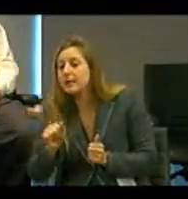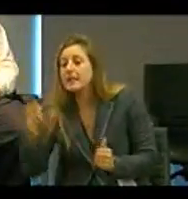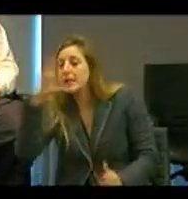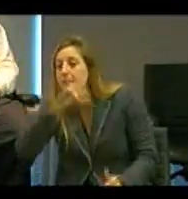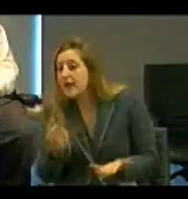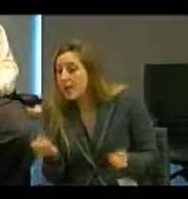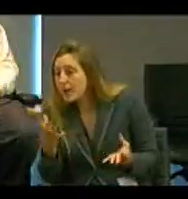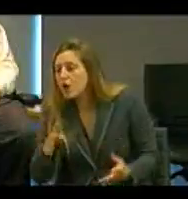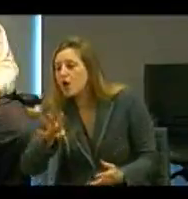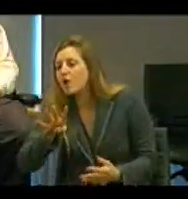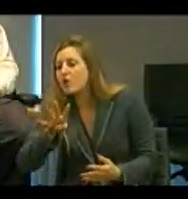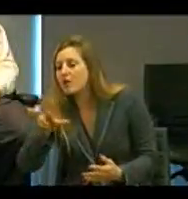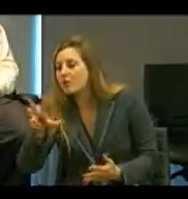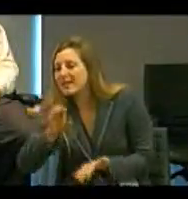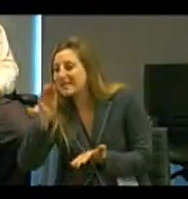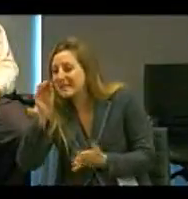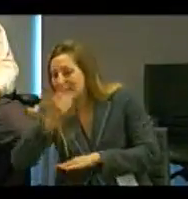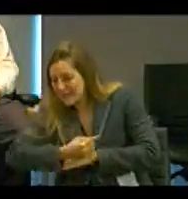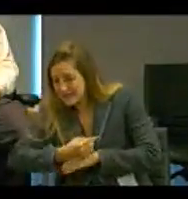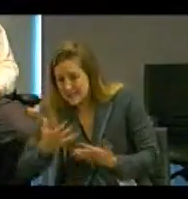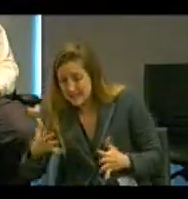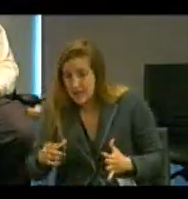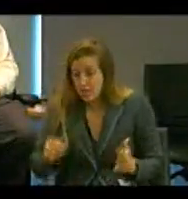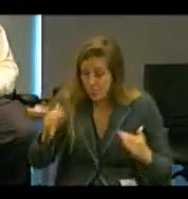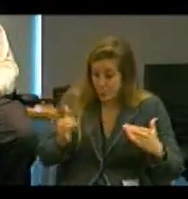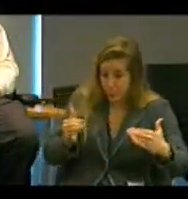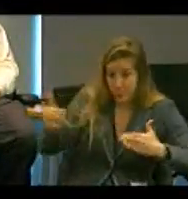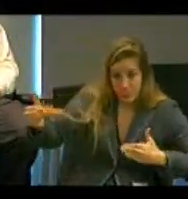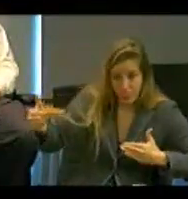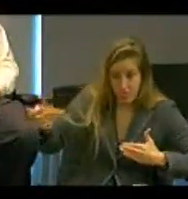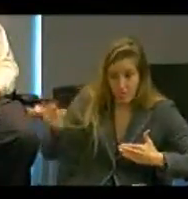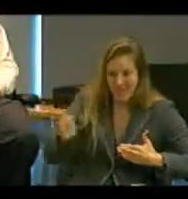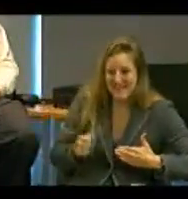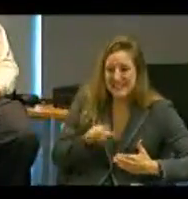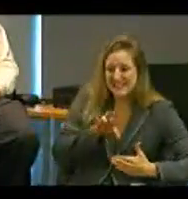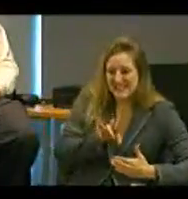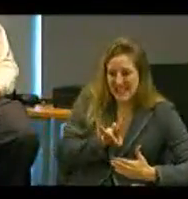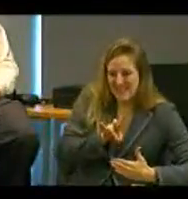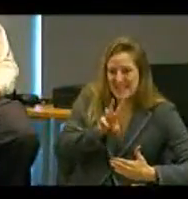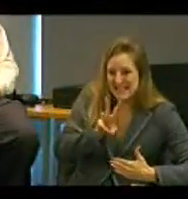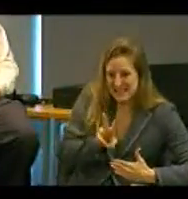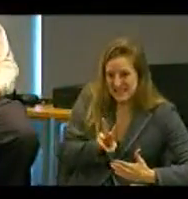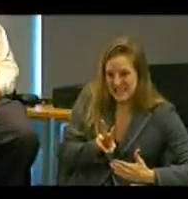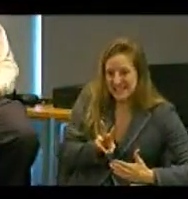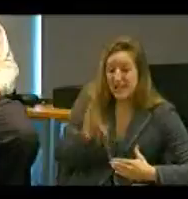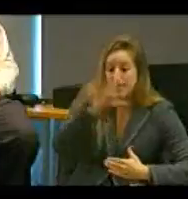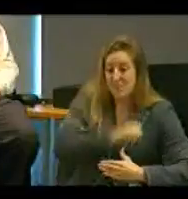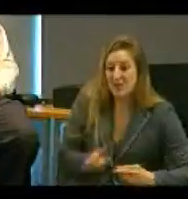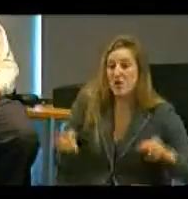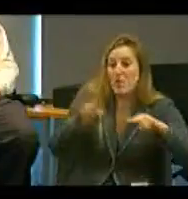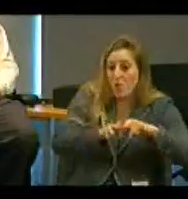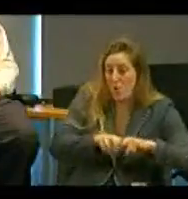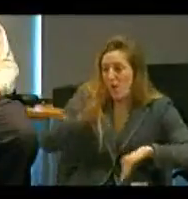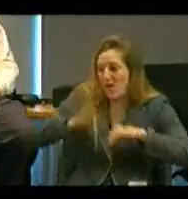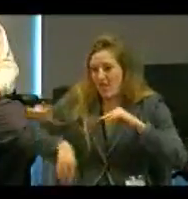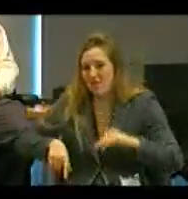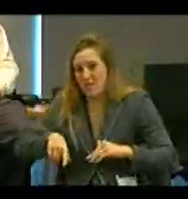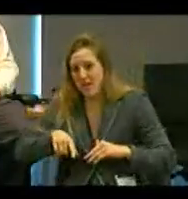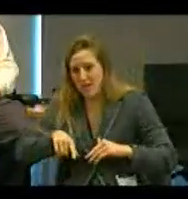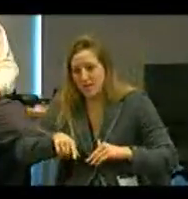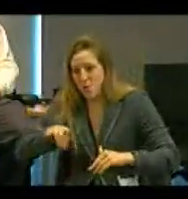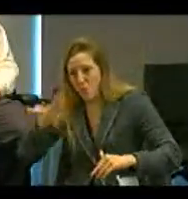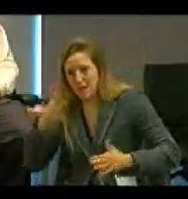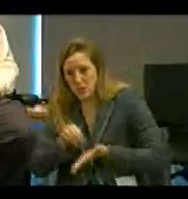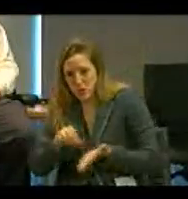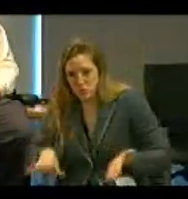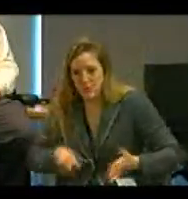The disparity is 76 days more missed instruction per 100 enrolled for Black students with disabilities. There's an